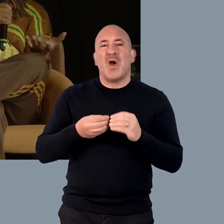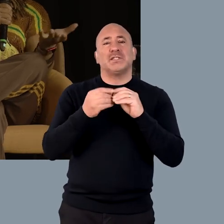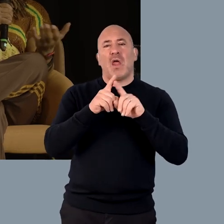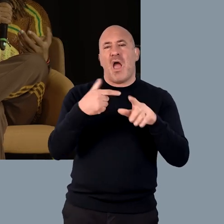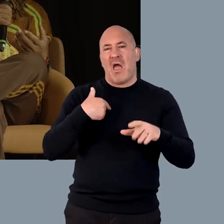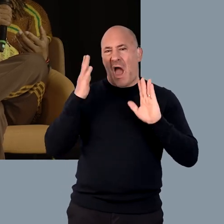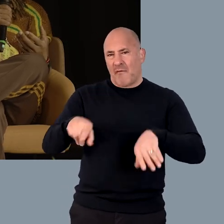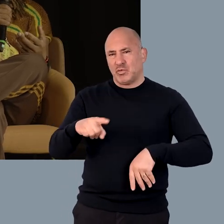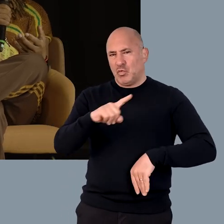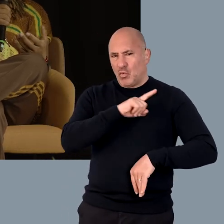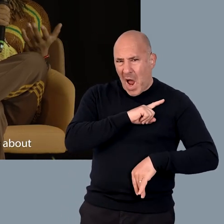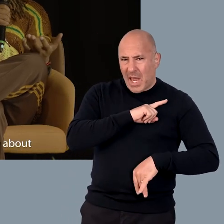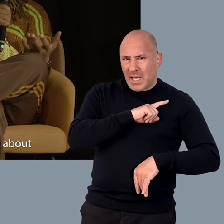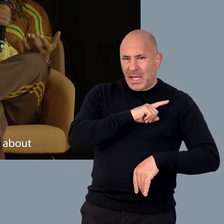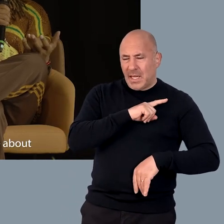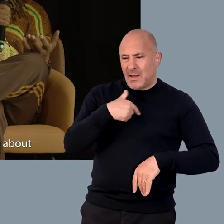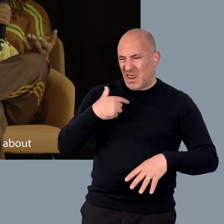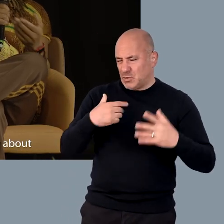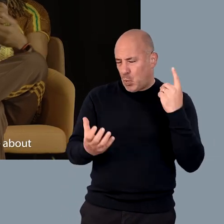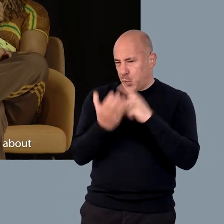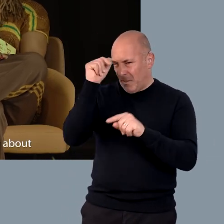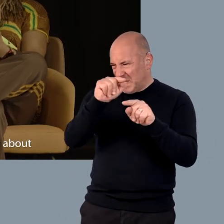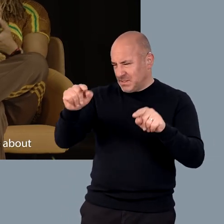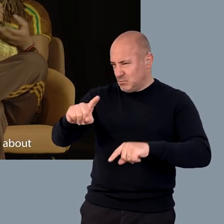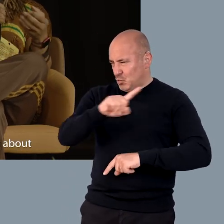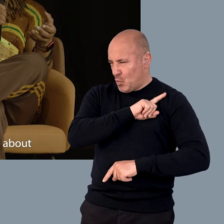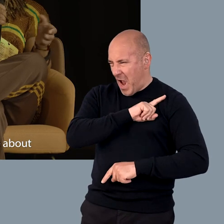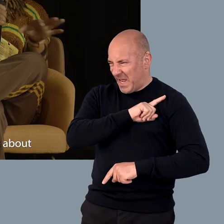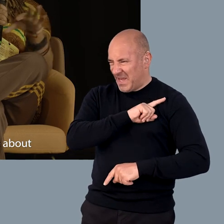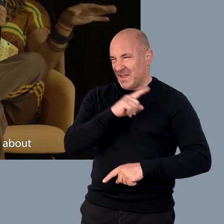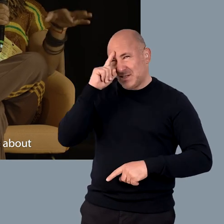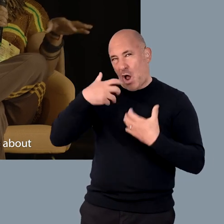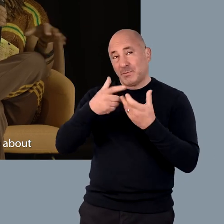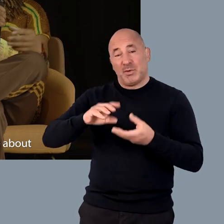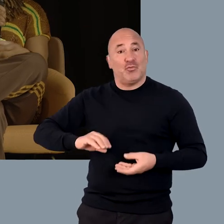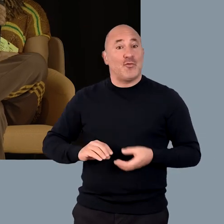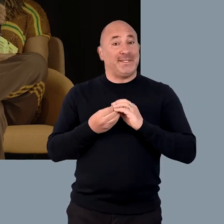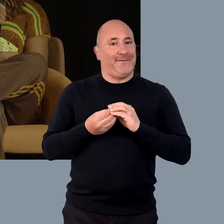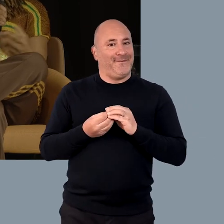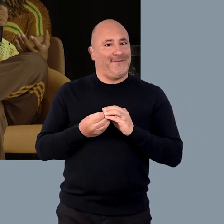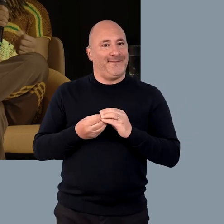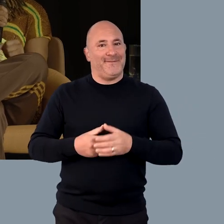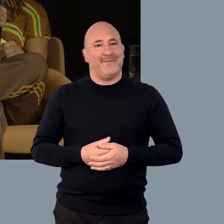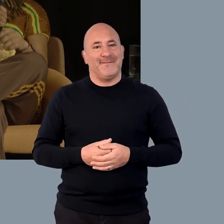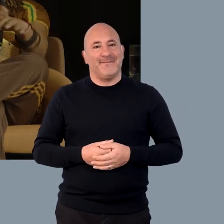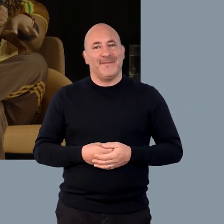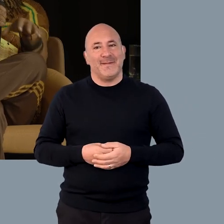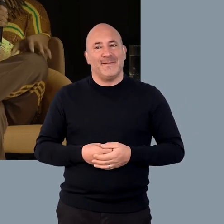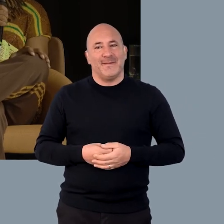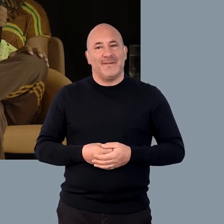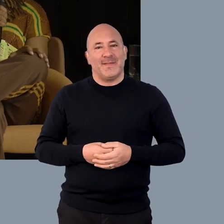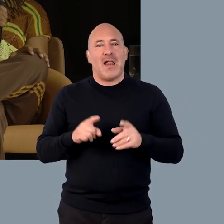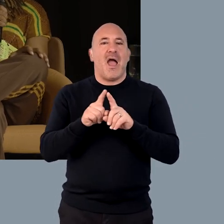And um and um and the pitching but also just being creative about Why do I have to